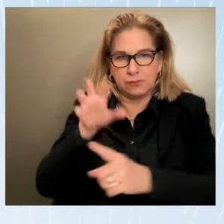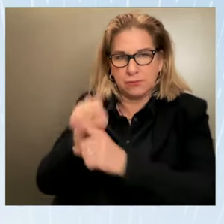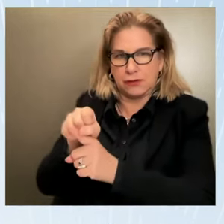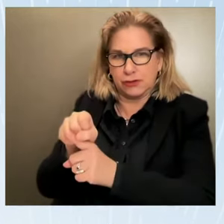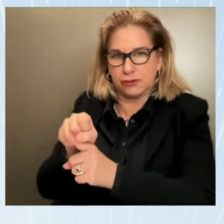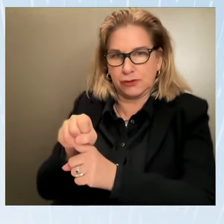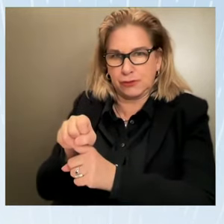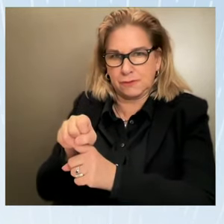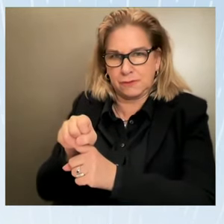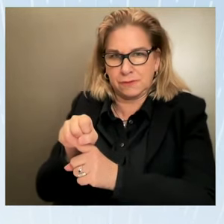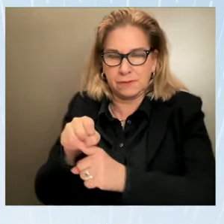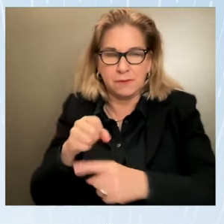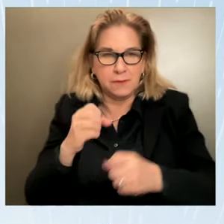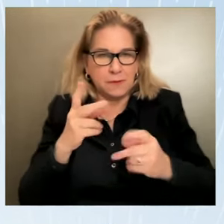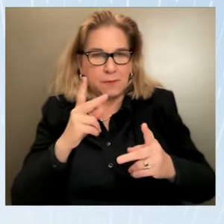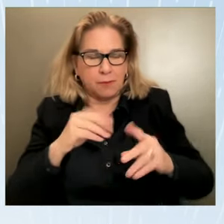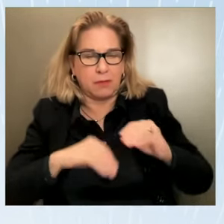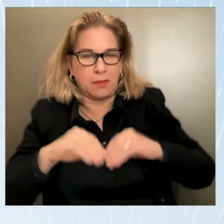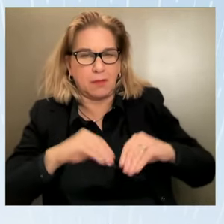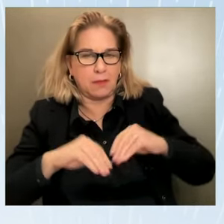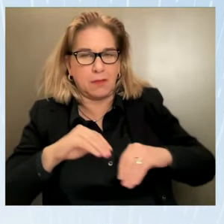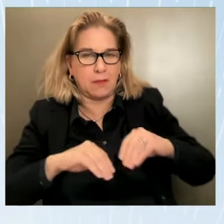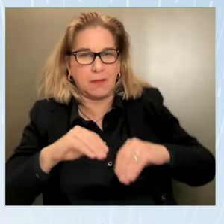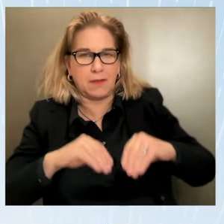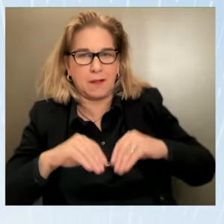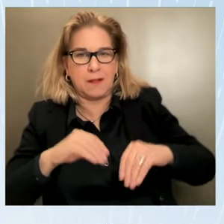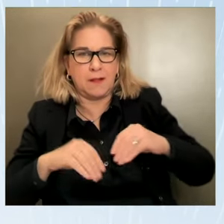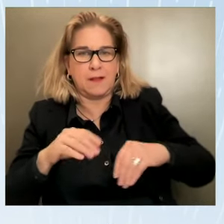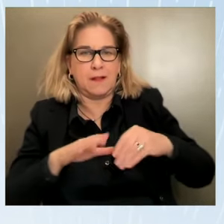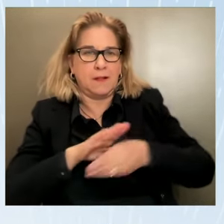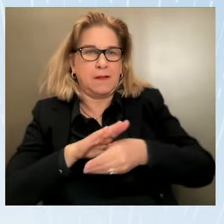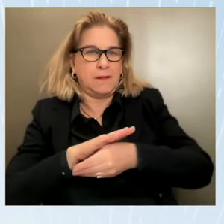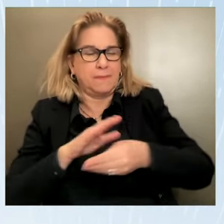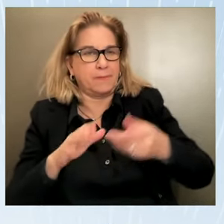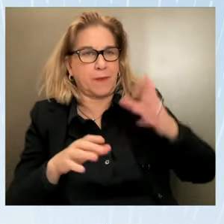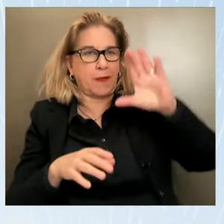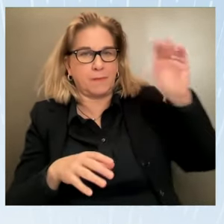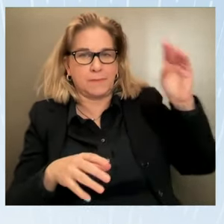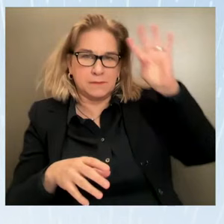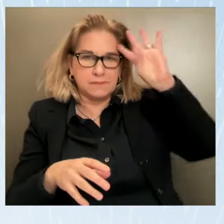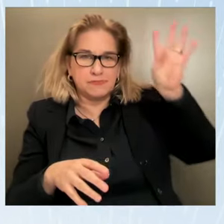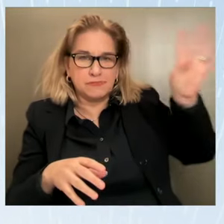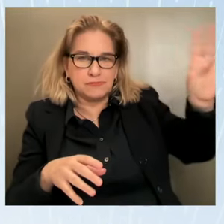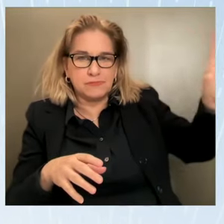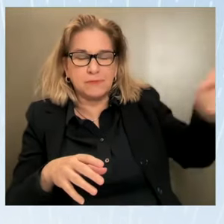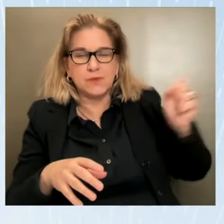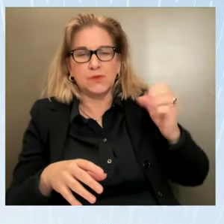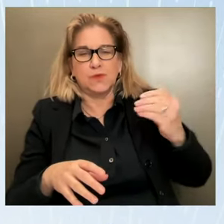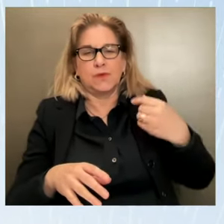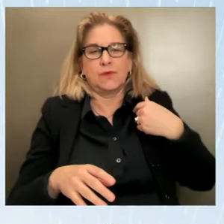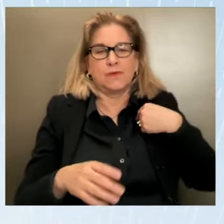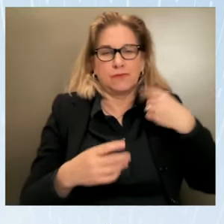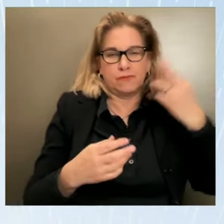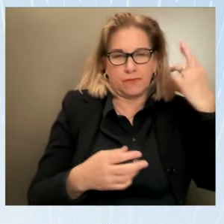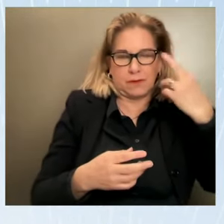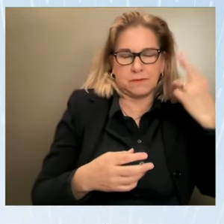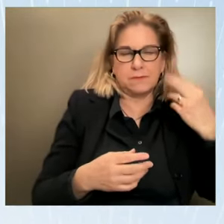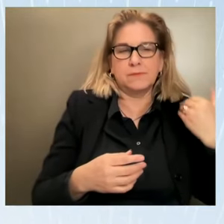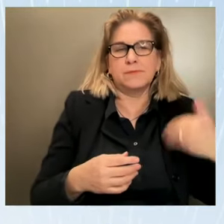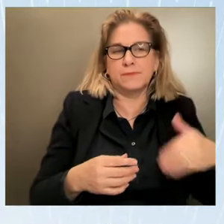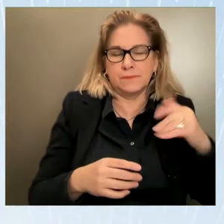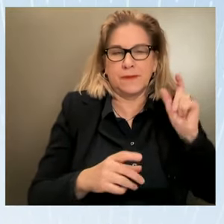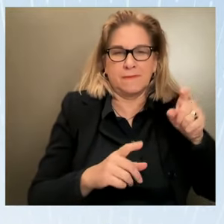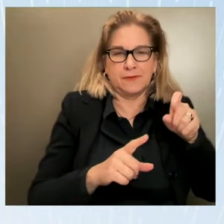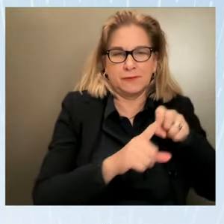with the private sector to combat human trafficking. Treasury's Financial Crimes Enforcement Network, known as FinCEN, published advisories